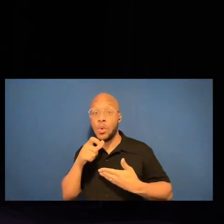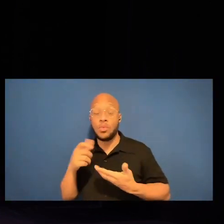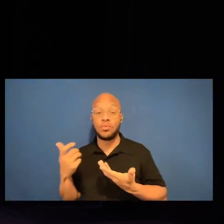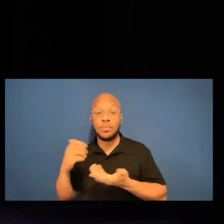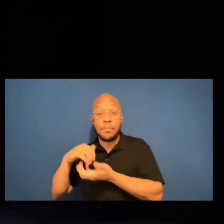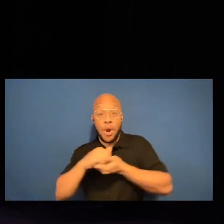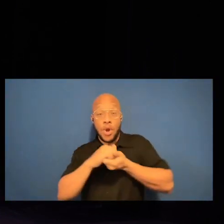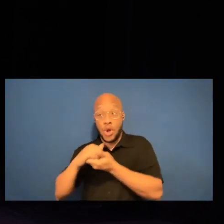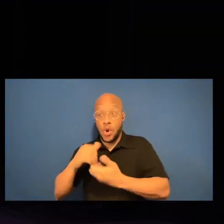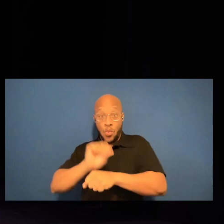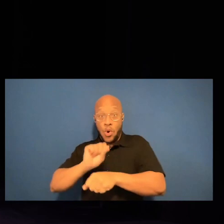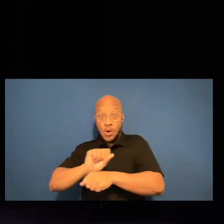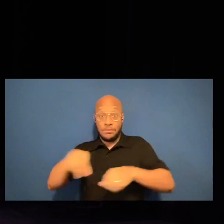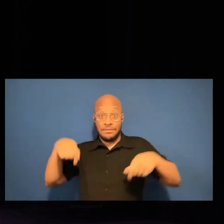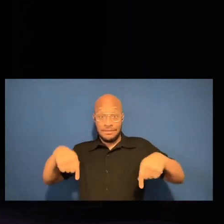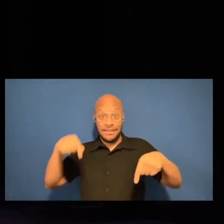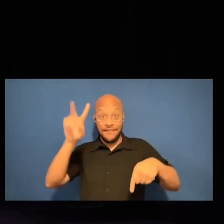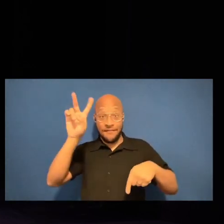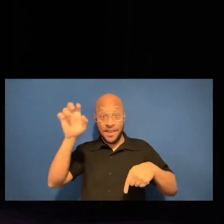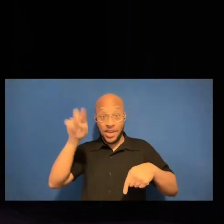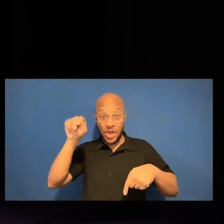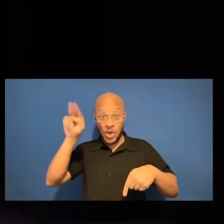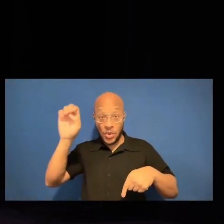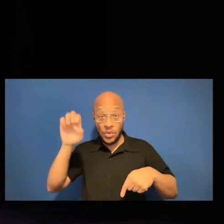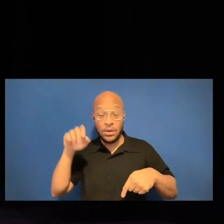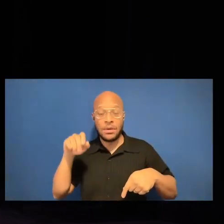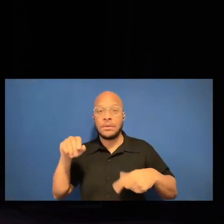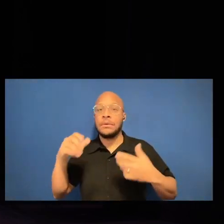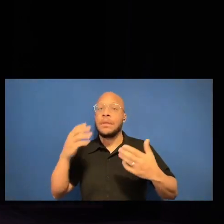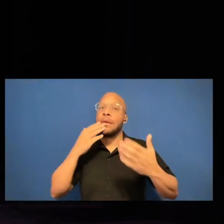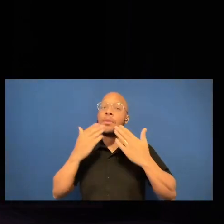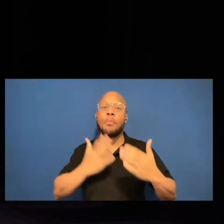would list you all, but there's like 17.